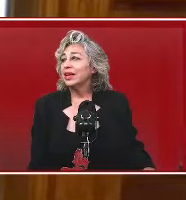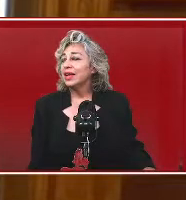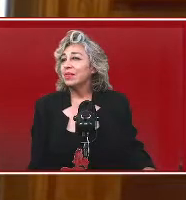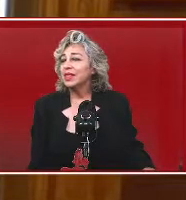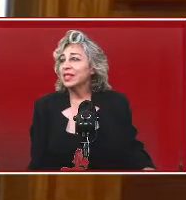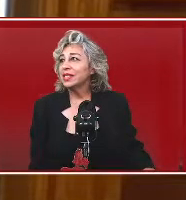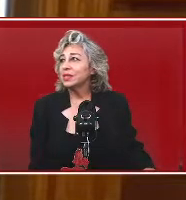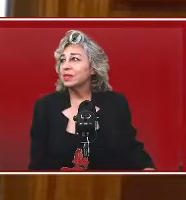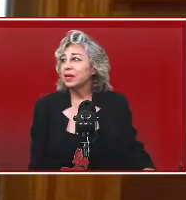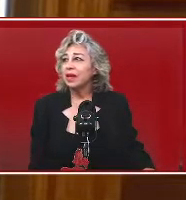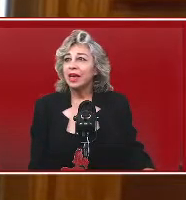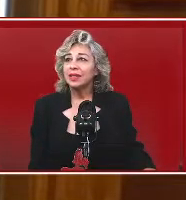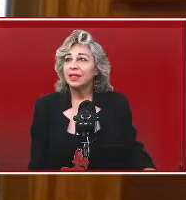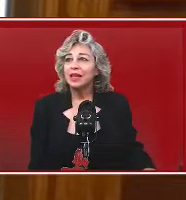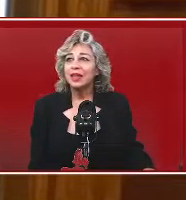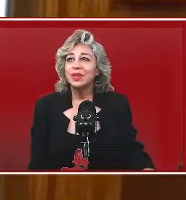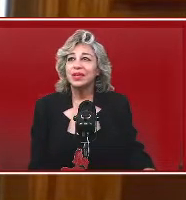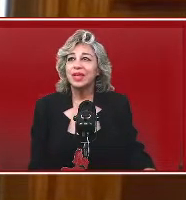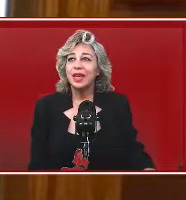Let me just